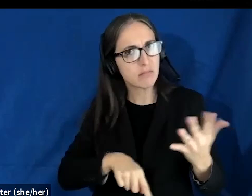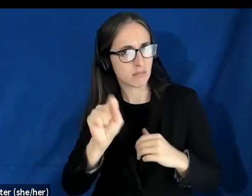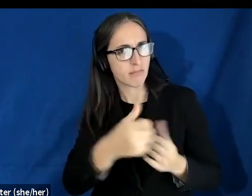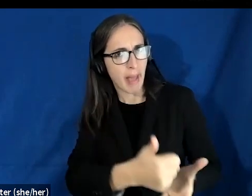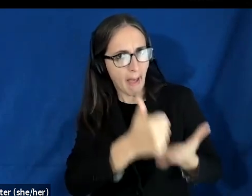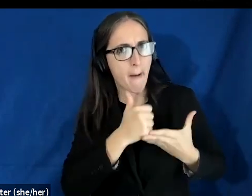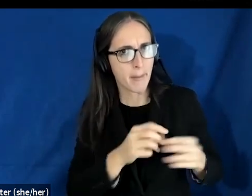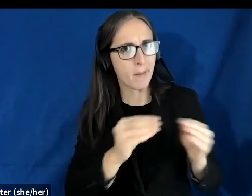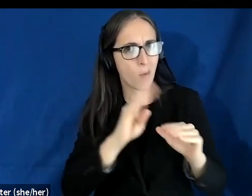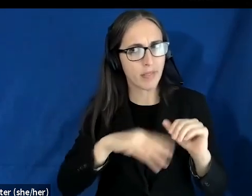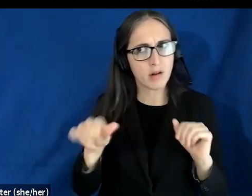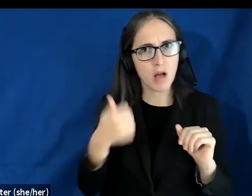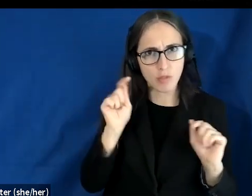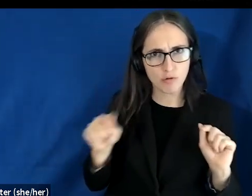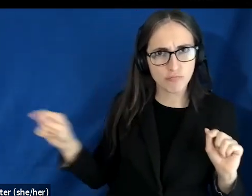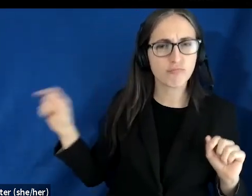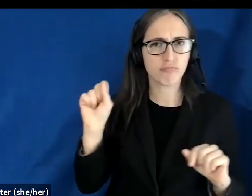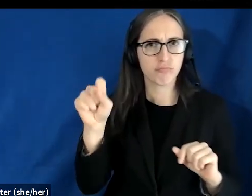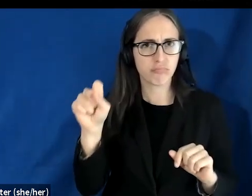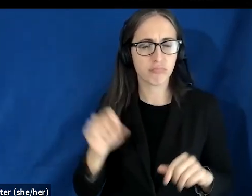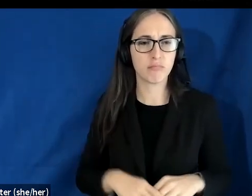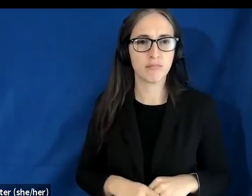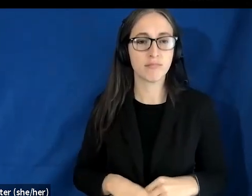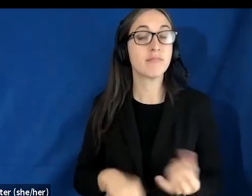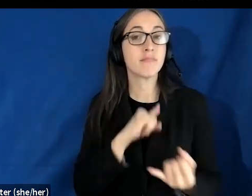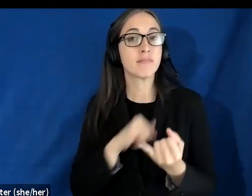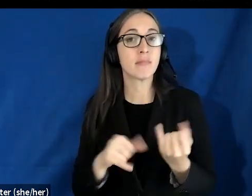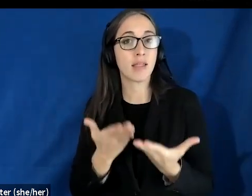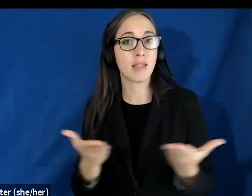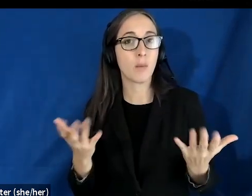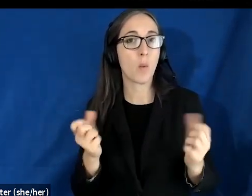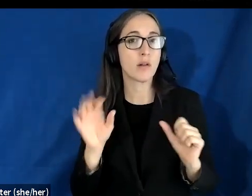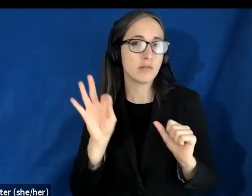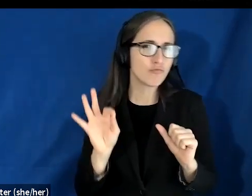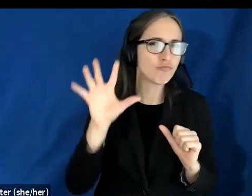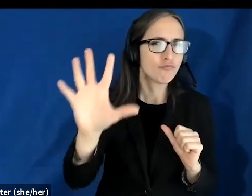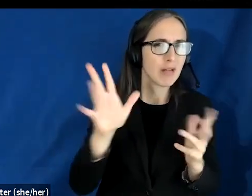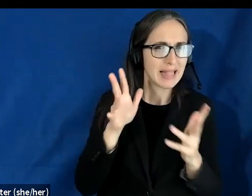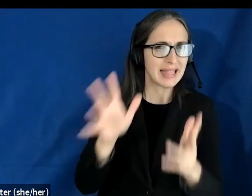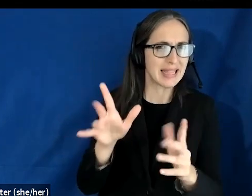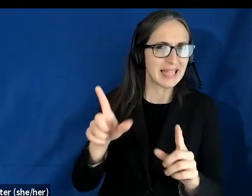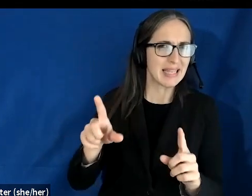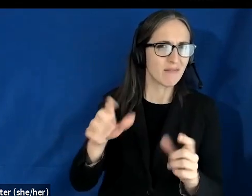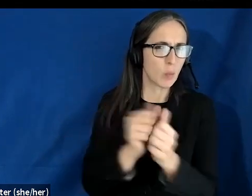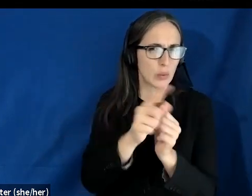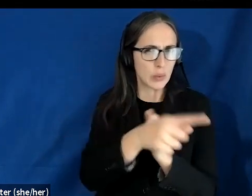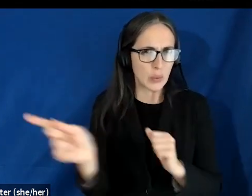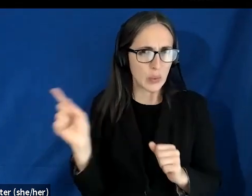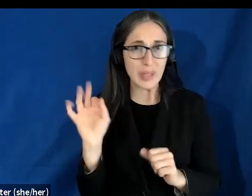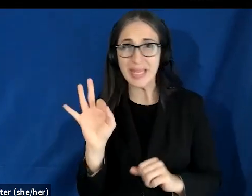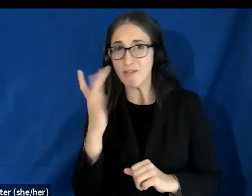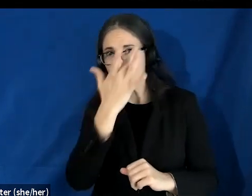then the last thing I wanted to make sure that I leave everybody with, and if you don't remember anything